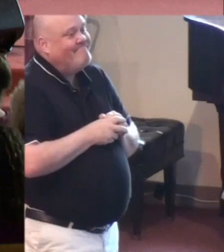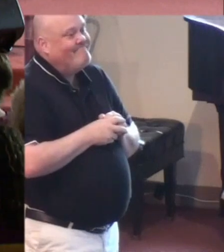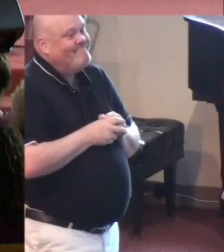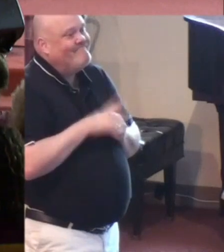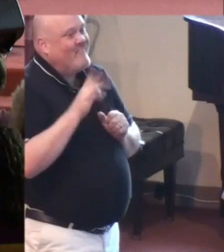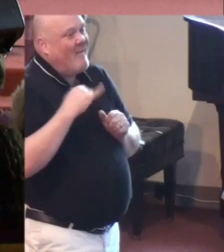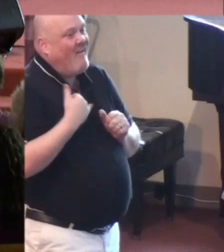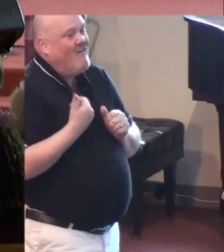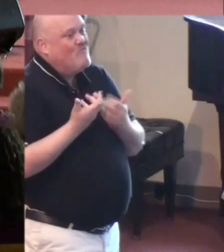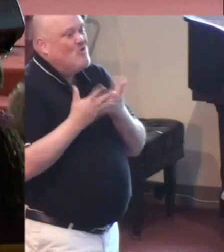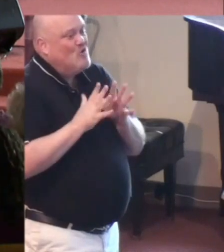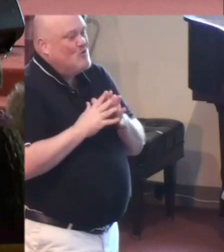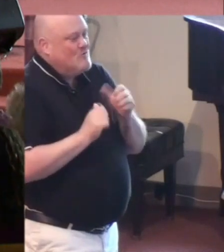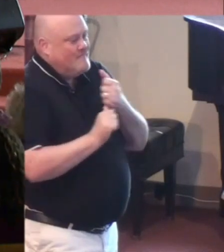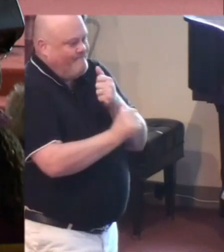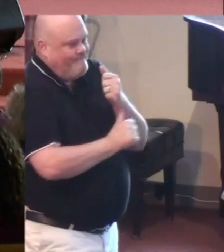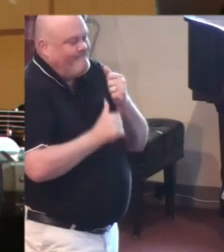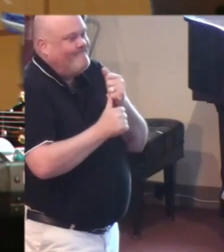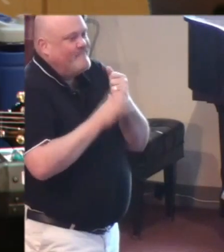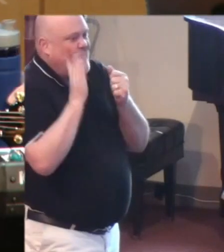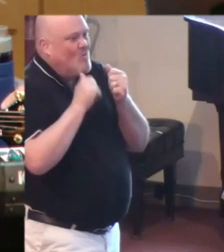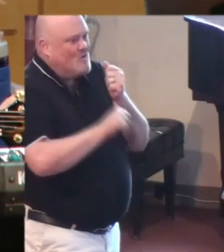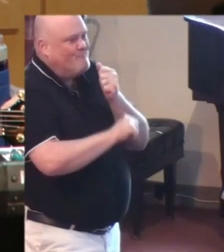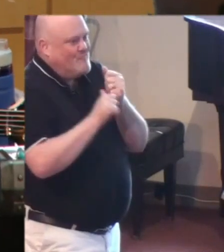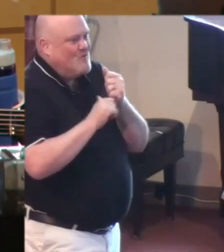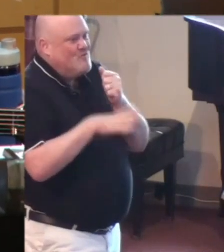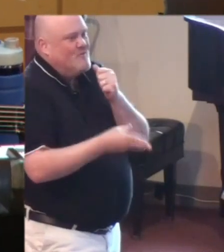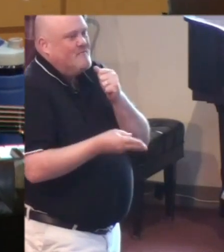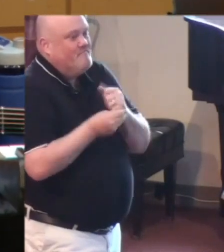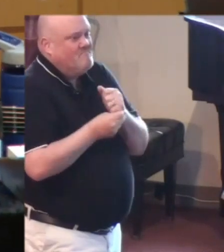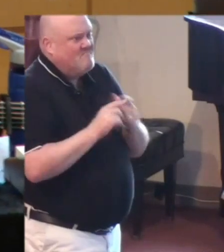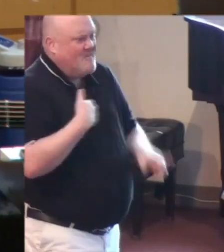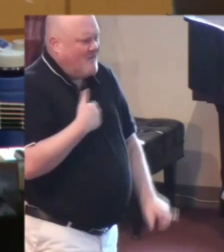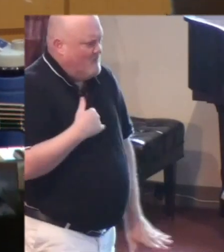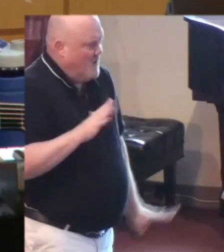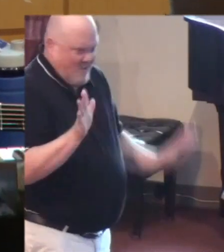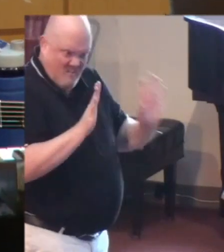lose your rectum. And I said, no,